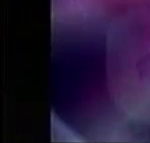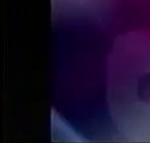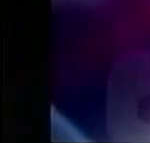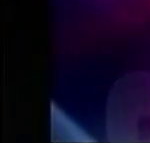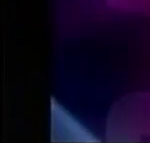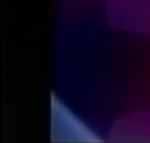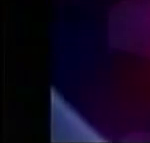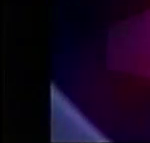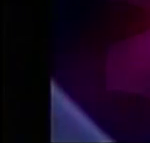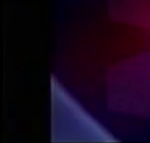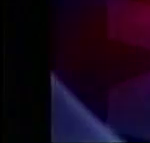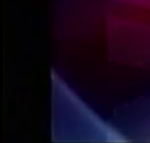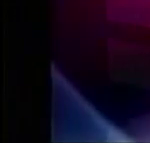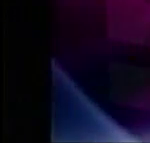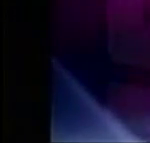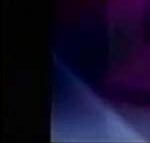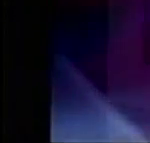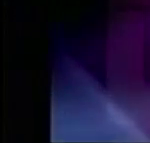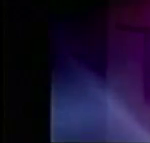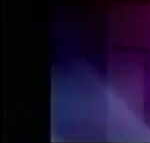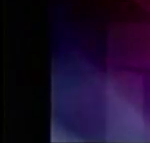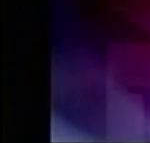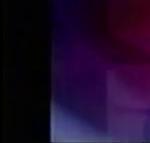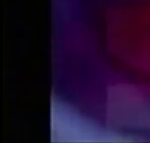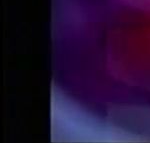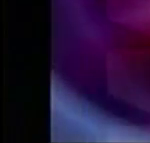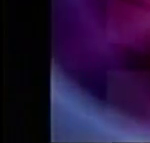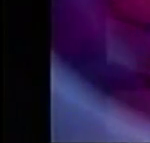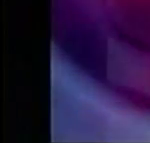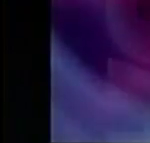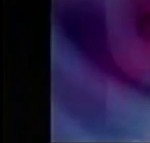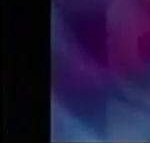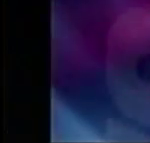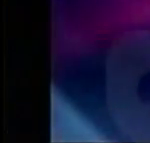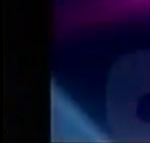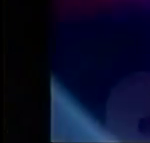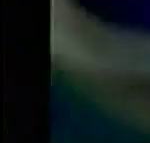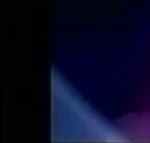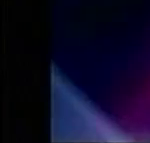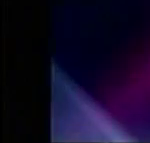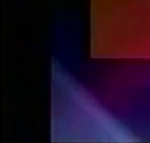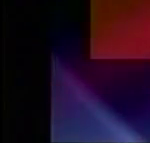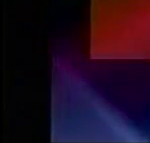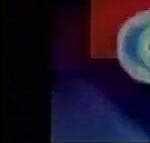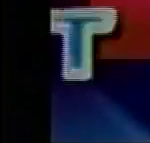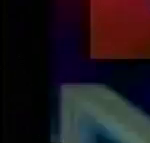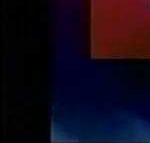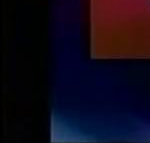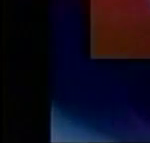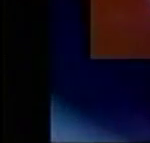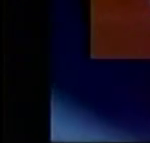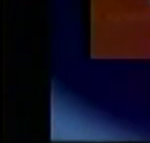Covering the islands of the Bahamas, ZNS Network presents The Bahamas Tonight.